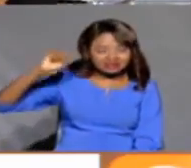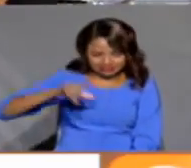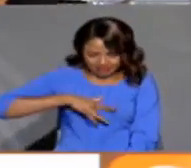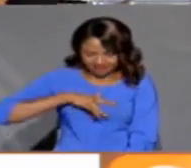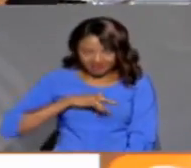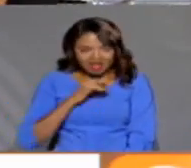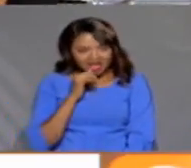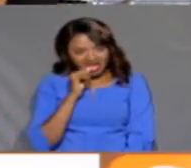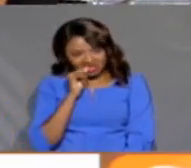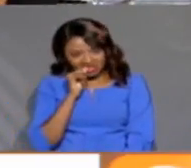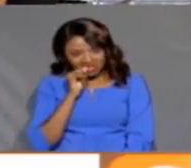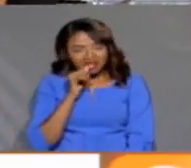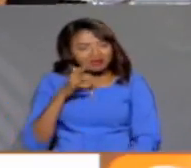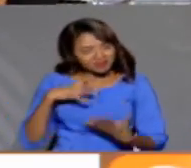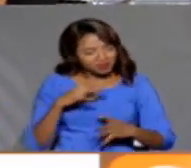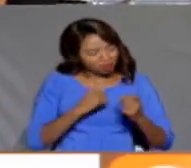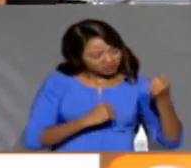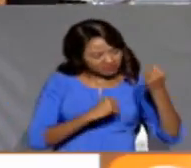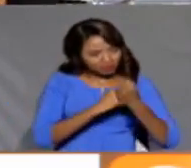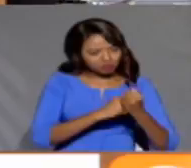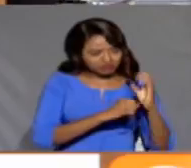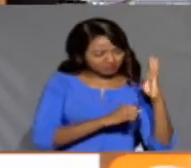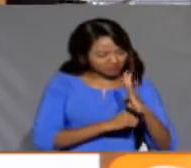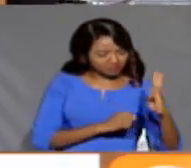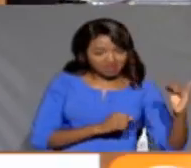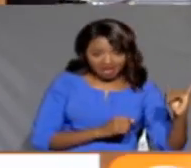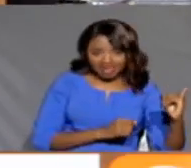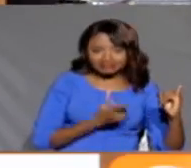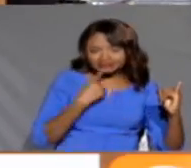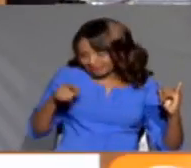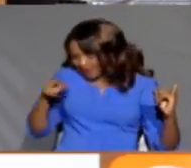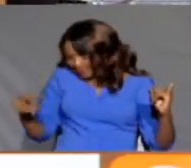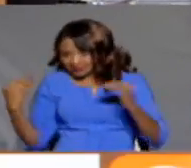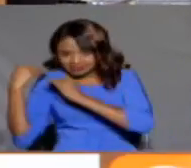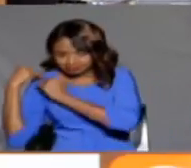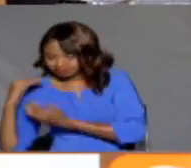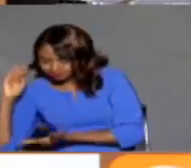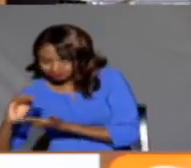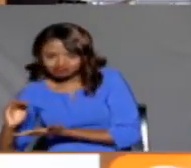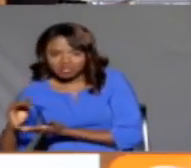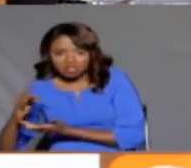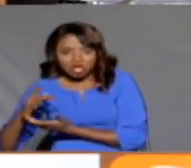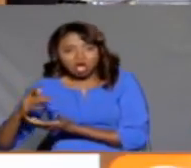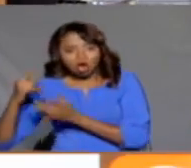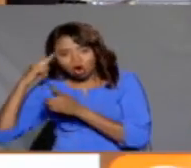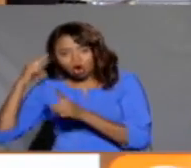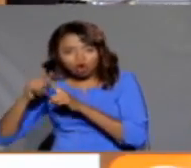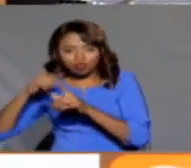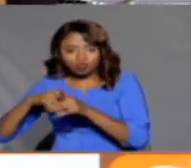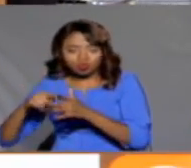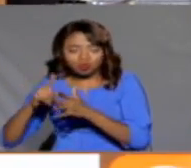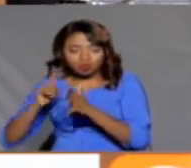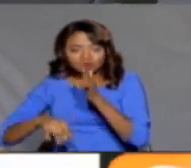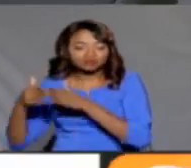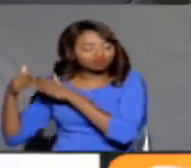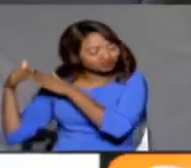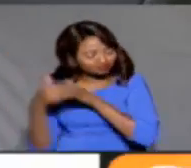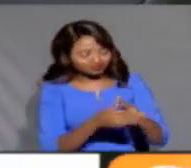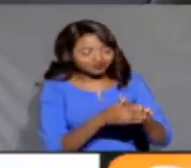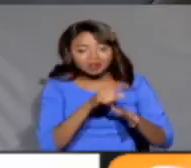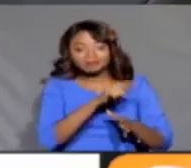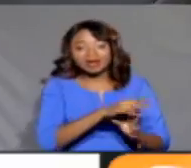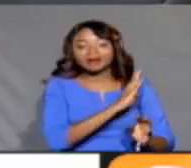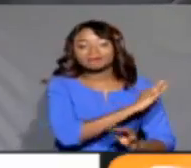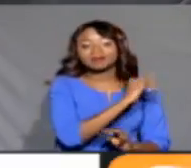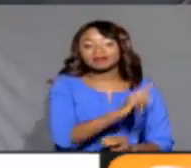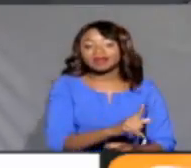feeling those who are supporting BBI are saying Punguza Mizigo was brought in to scuttle BBI to spite